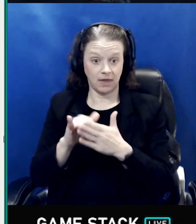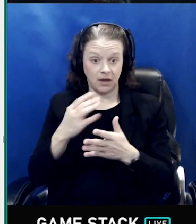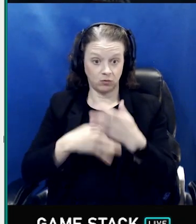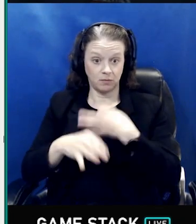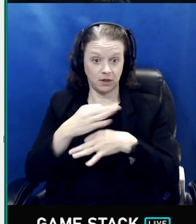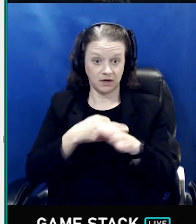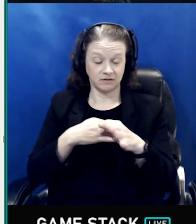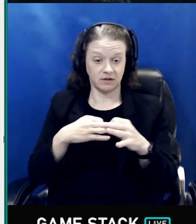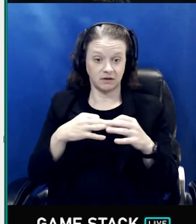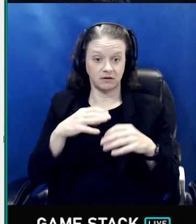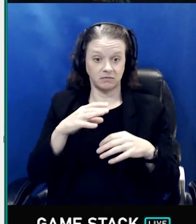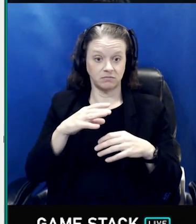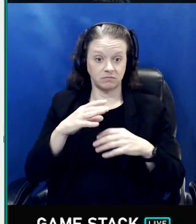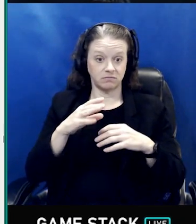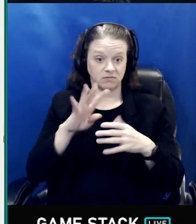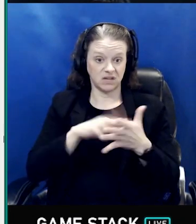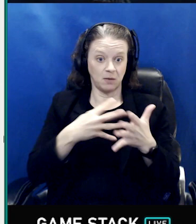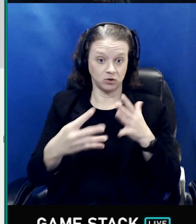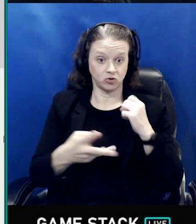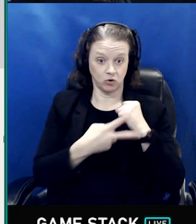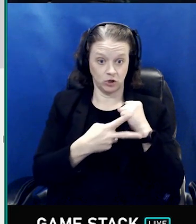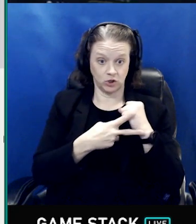storage.